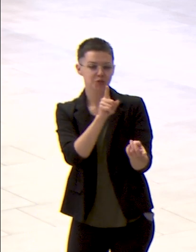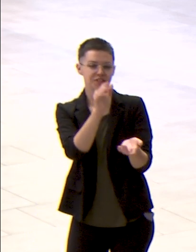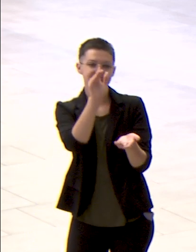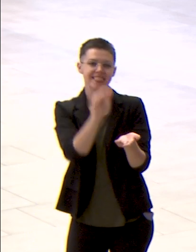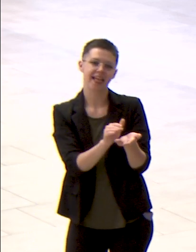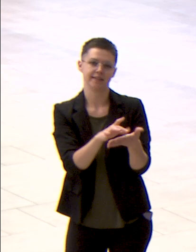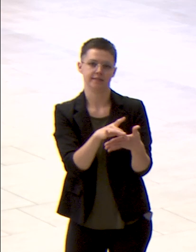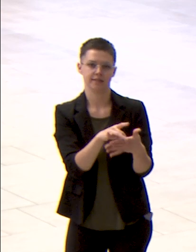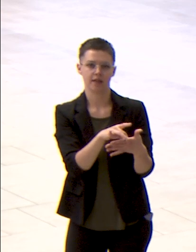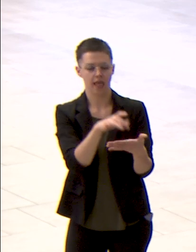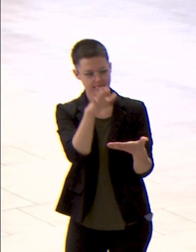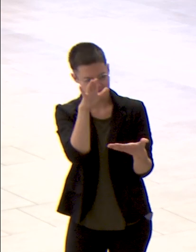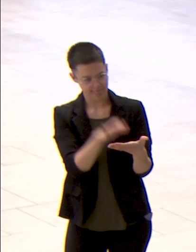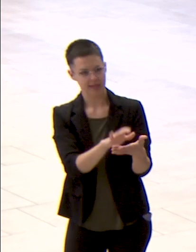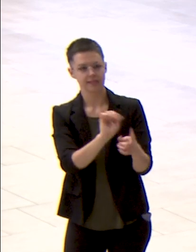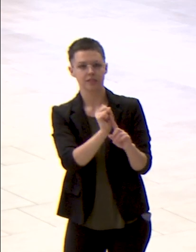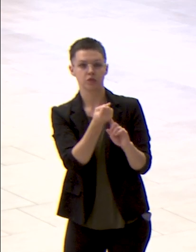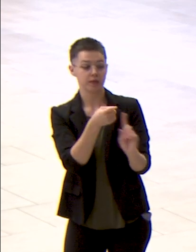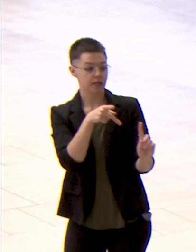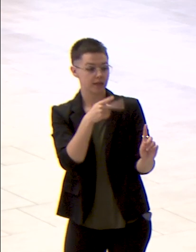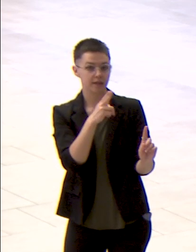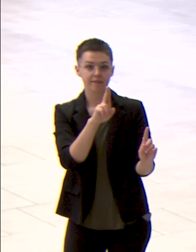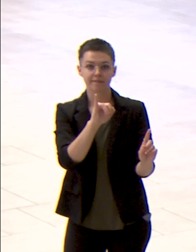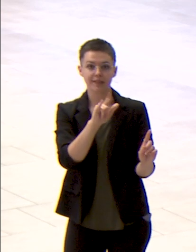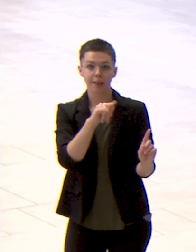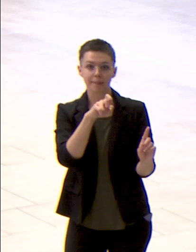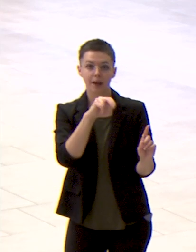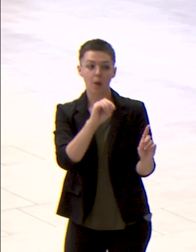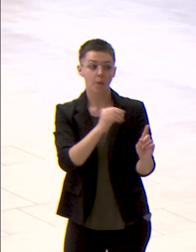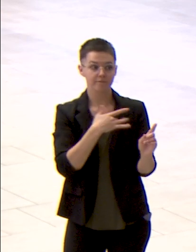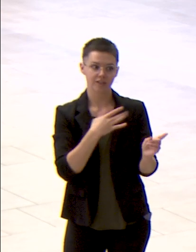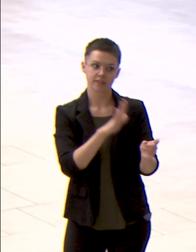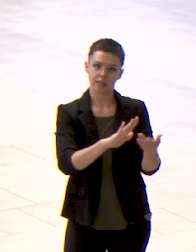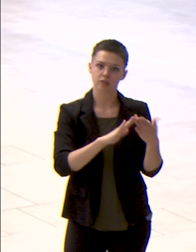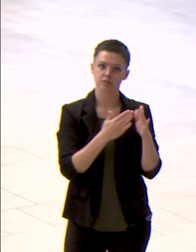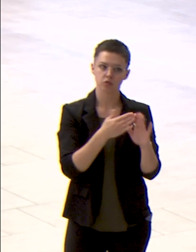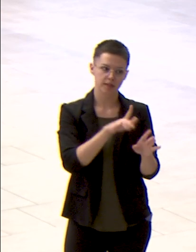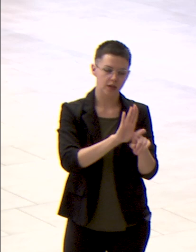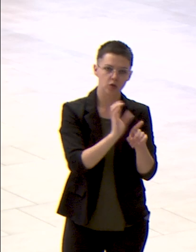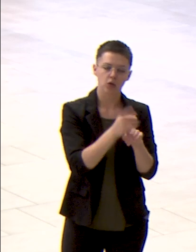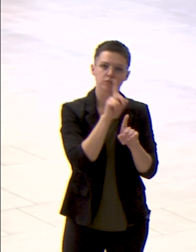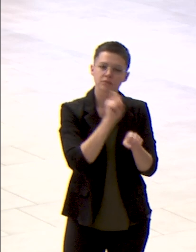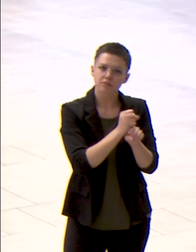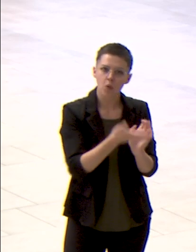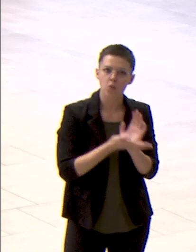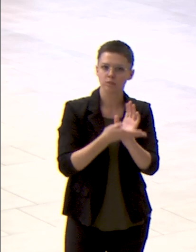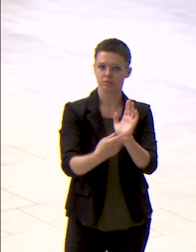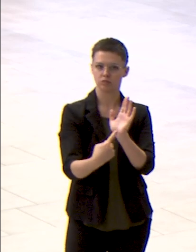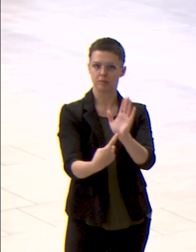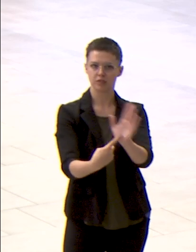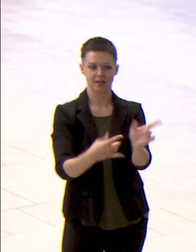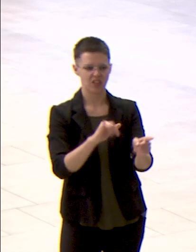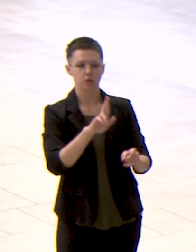and less instances in which they feel their community and culture represented. And so here was a rare instance. But